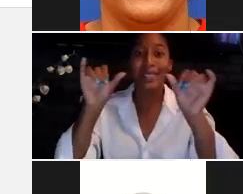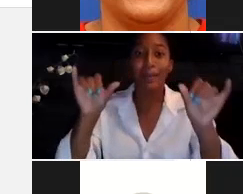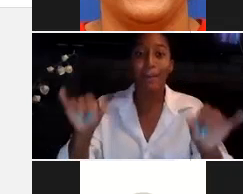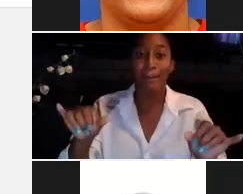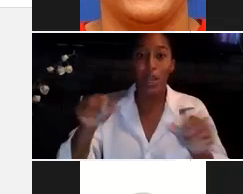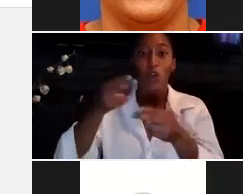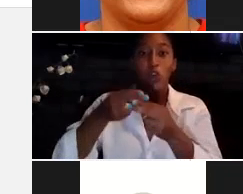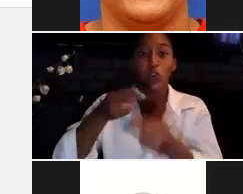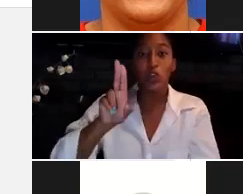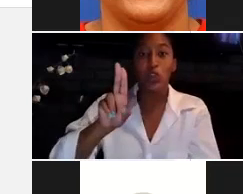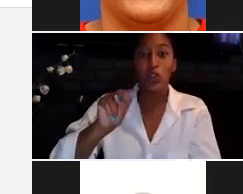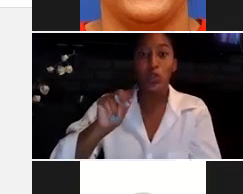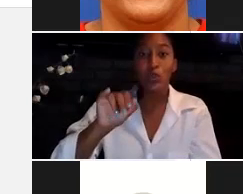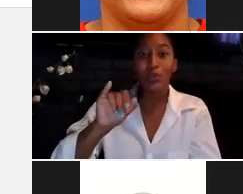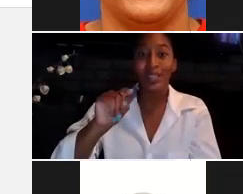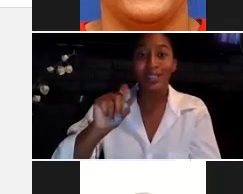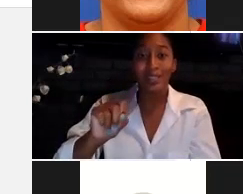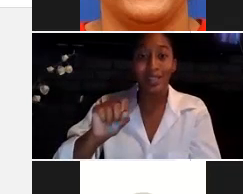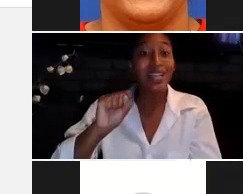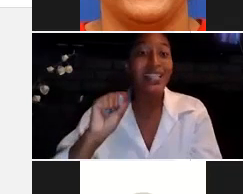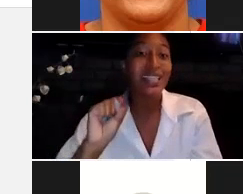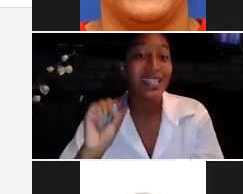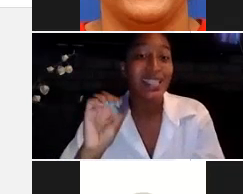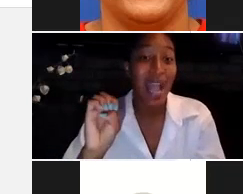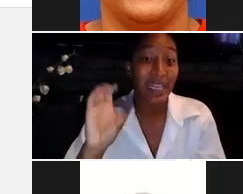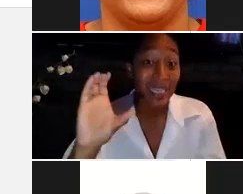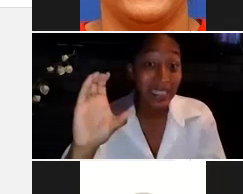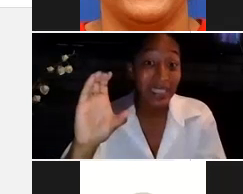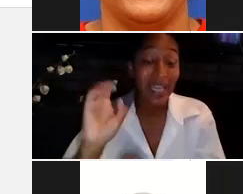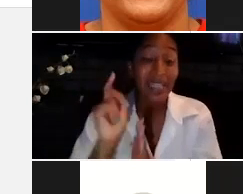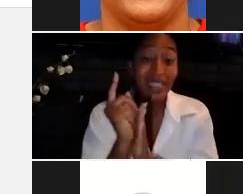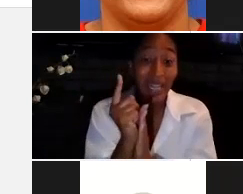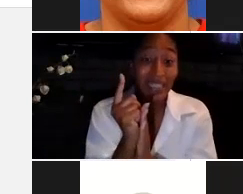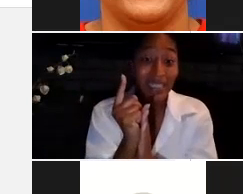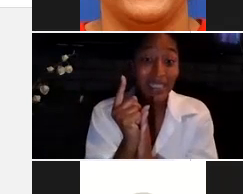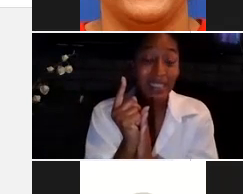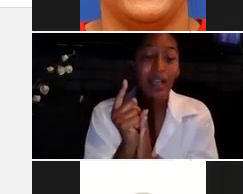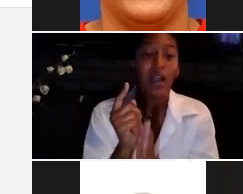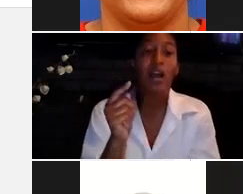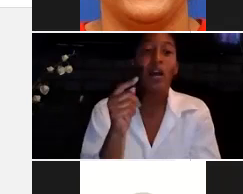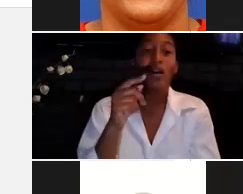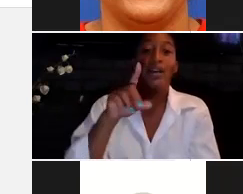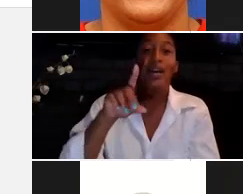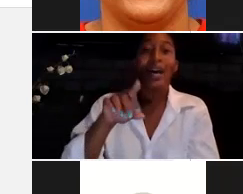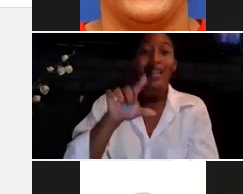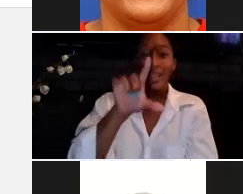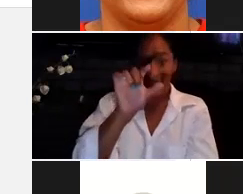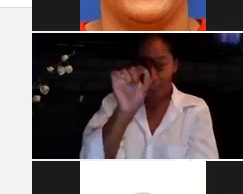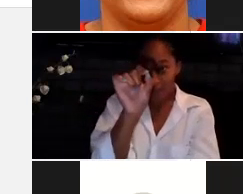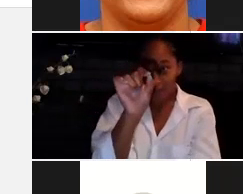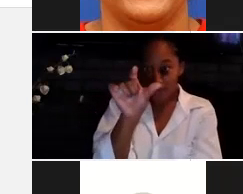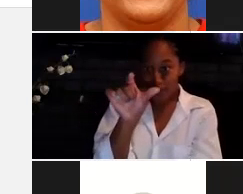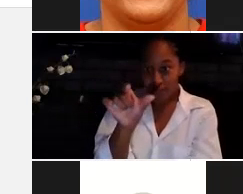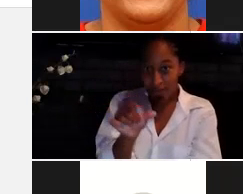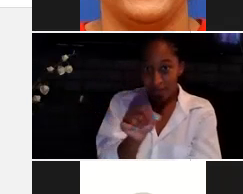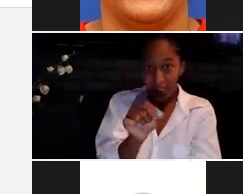Okay. And delta t is referring to how much time elapsed, or sometimes you hear how